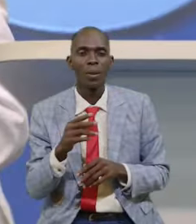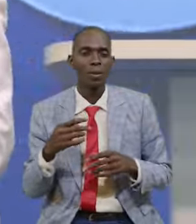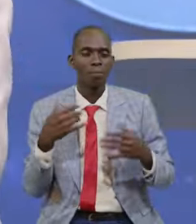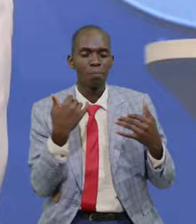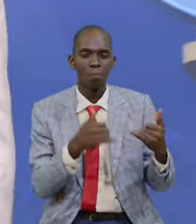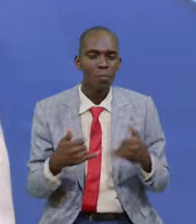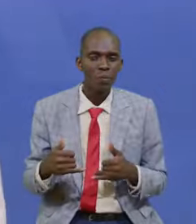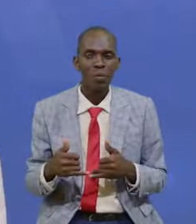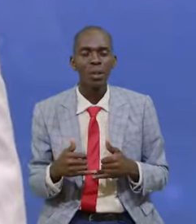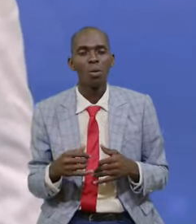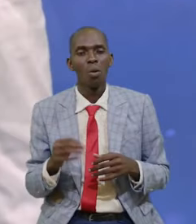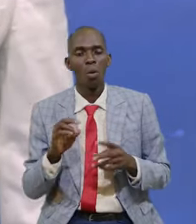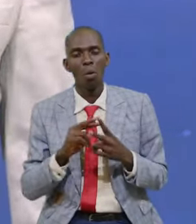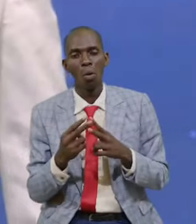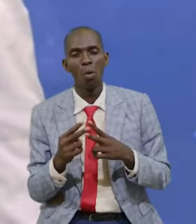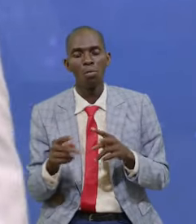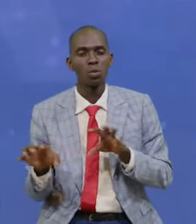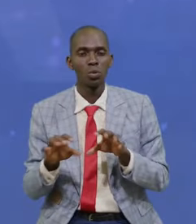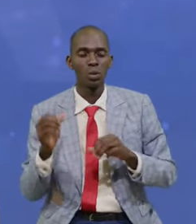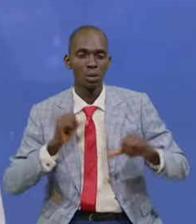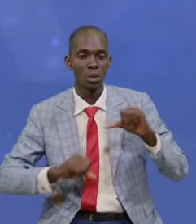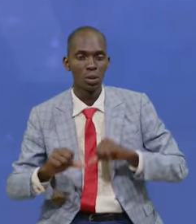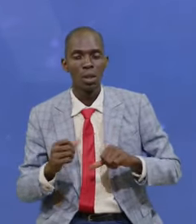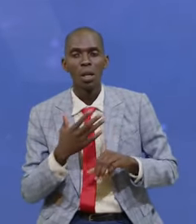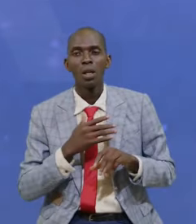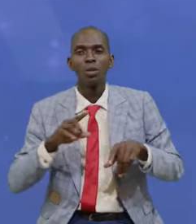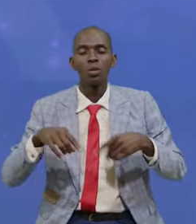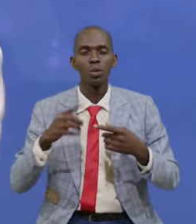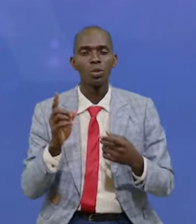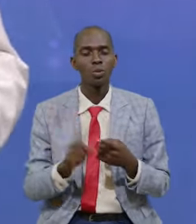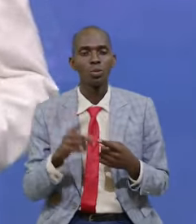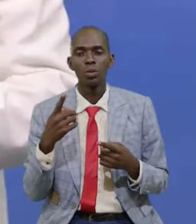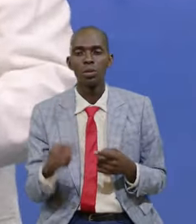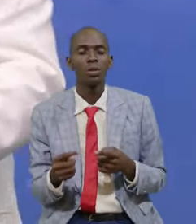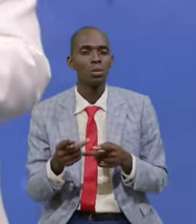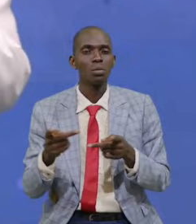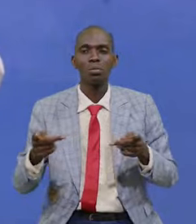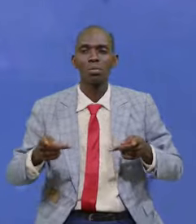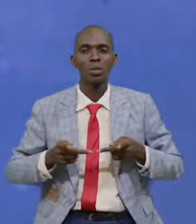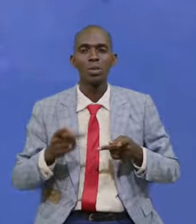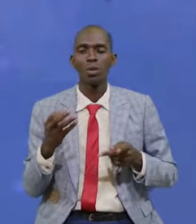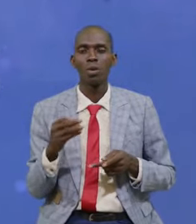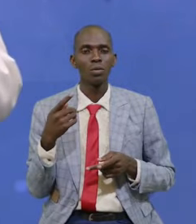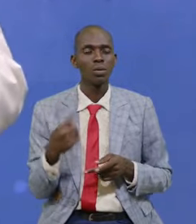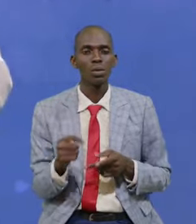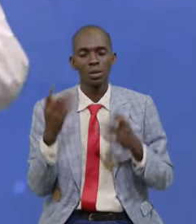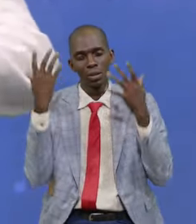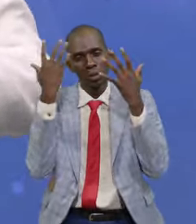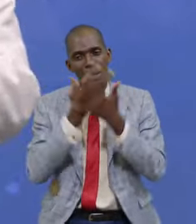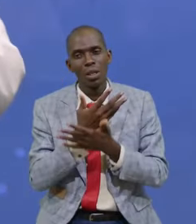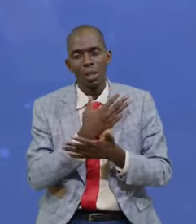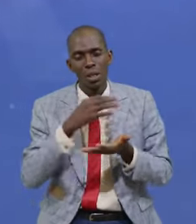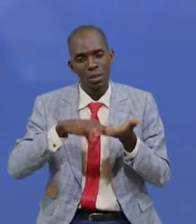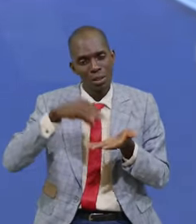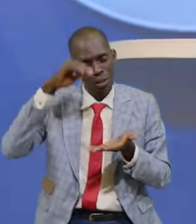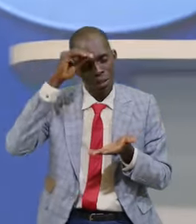dramatizing, and they go to the regions of the dark, and then they learn their incantation.